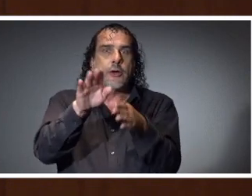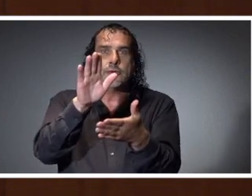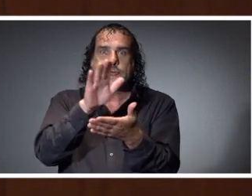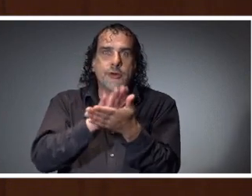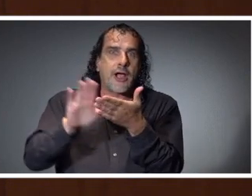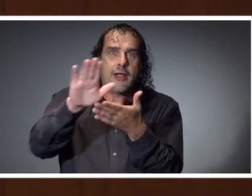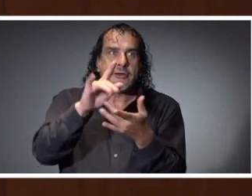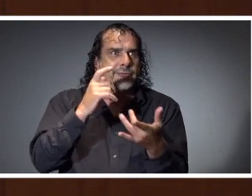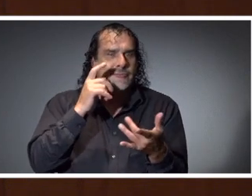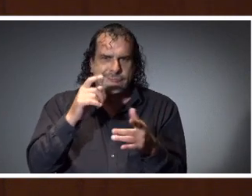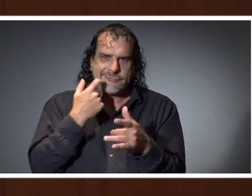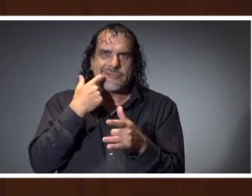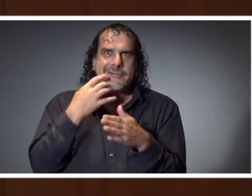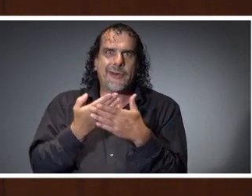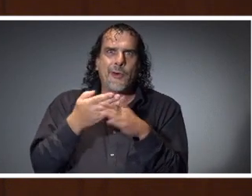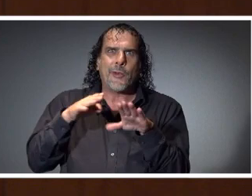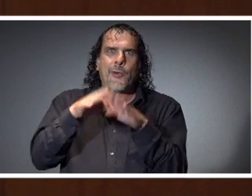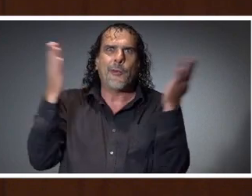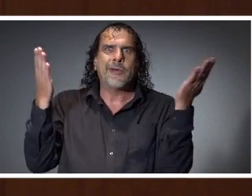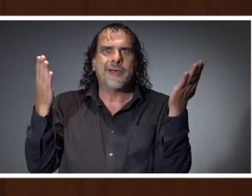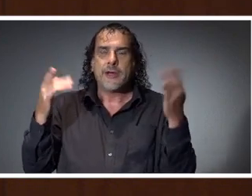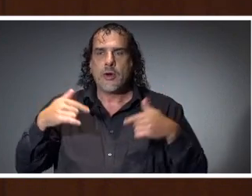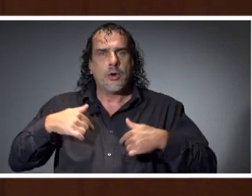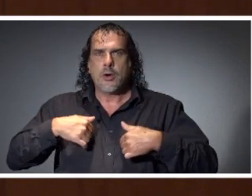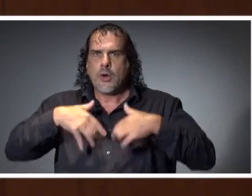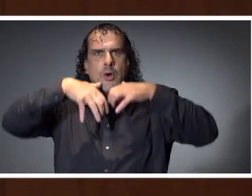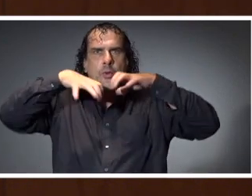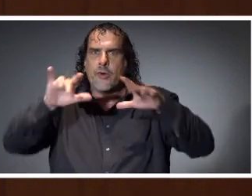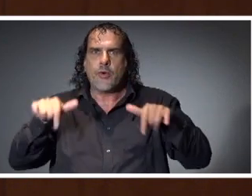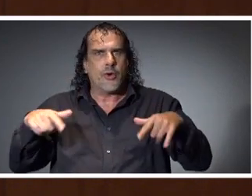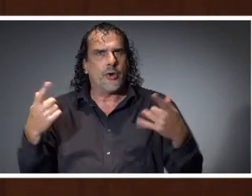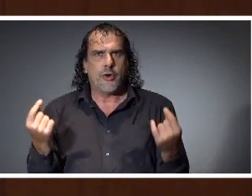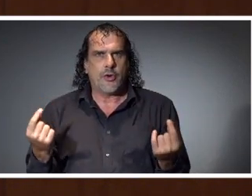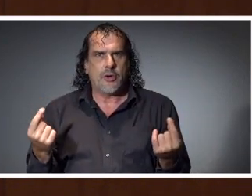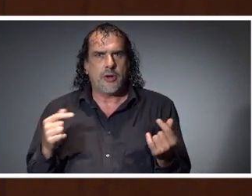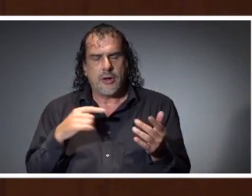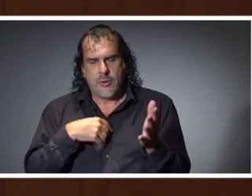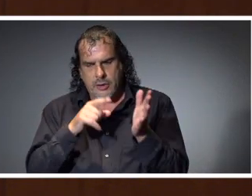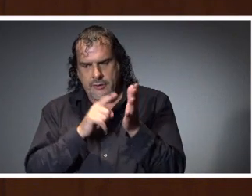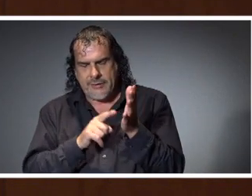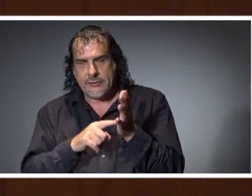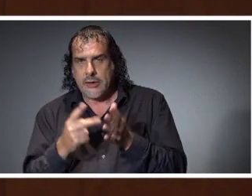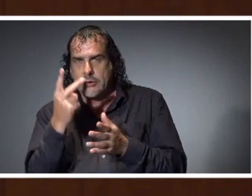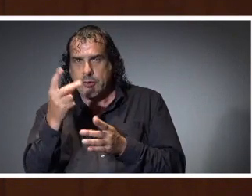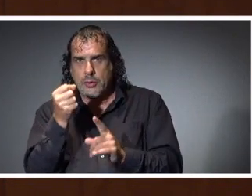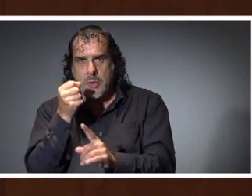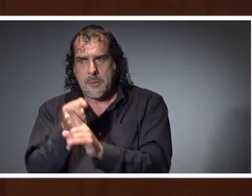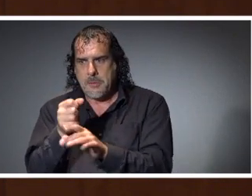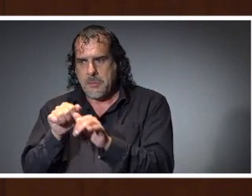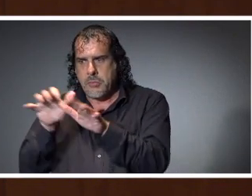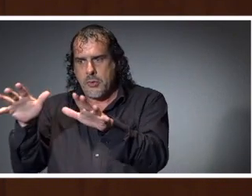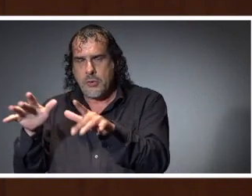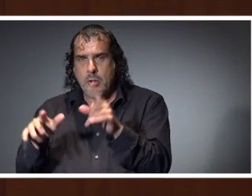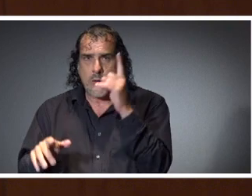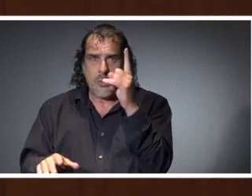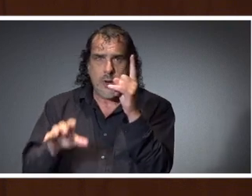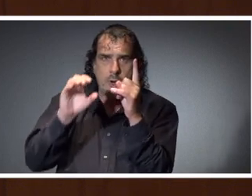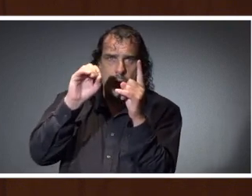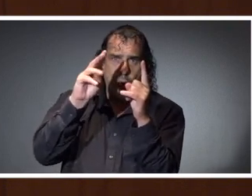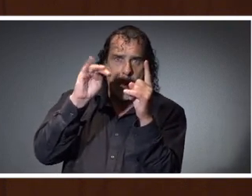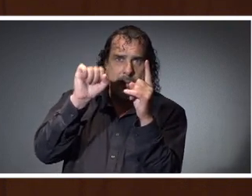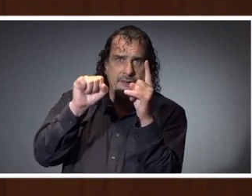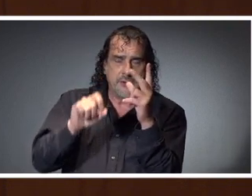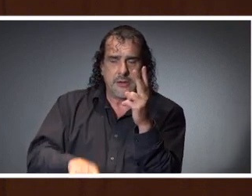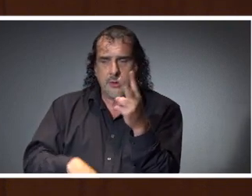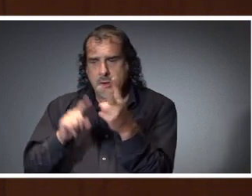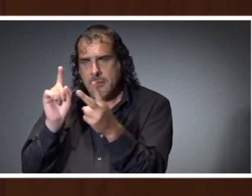opened it. Certainly that's not something that we want to see. We are investigating two outbreaks, one at Ole Miss and one